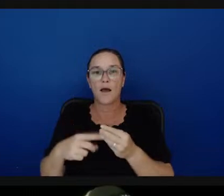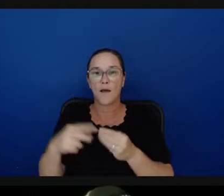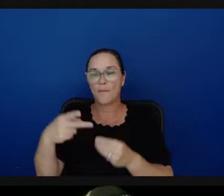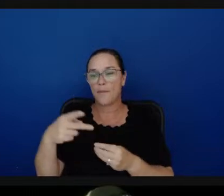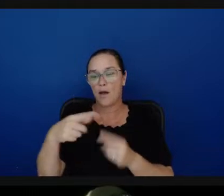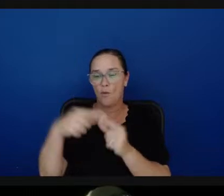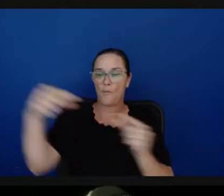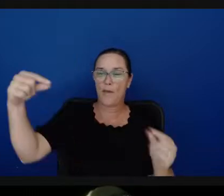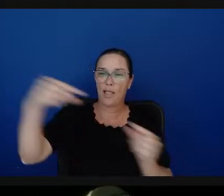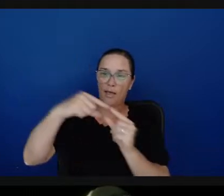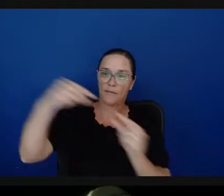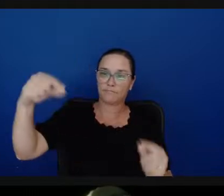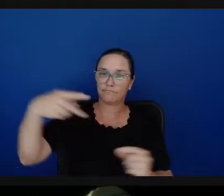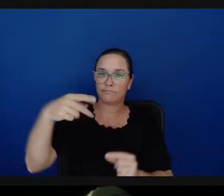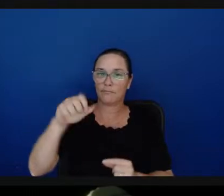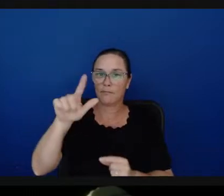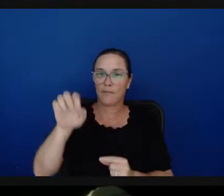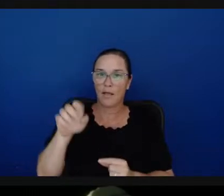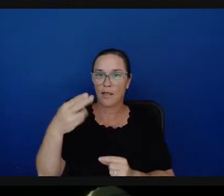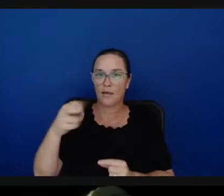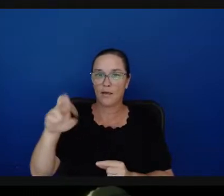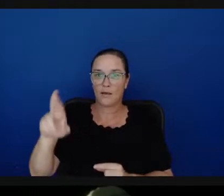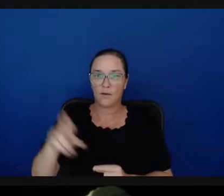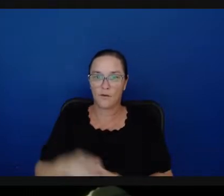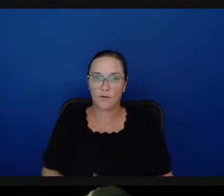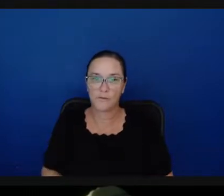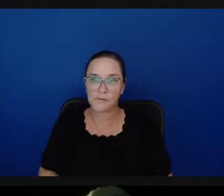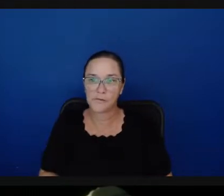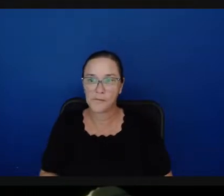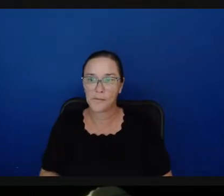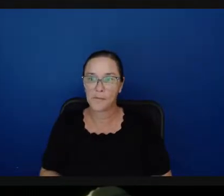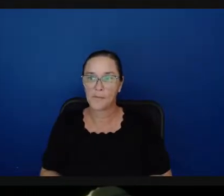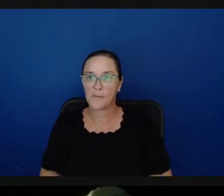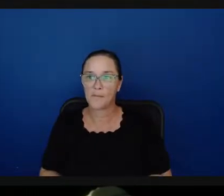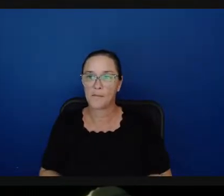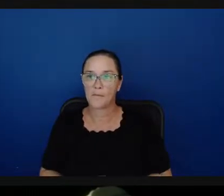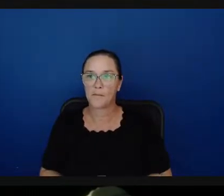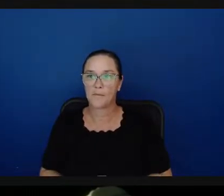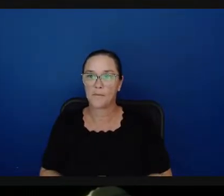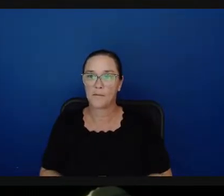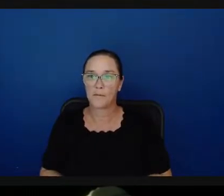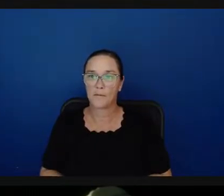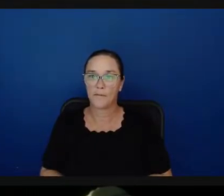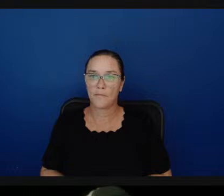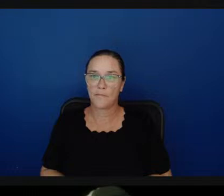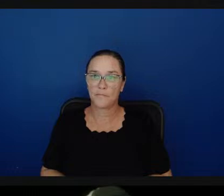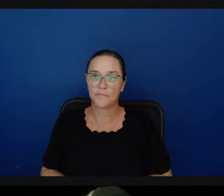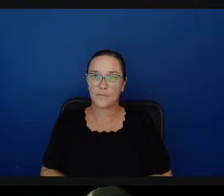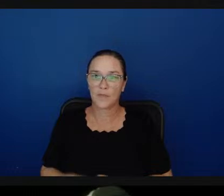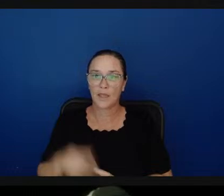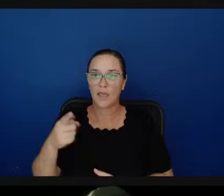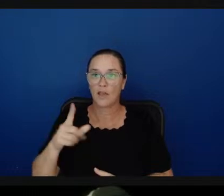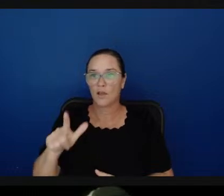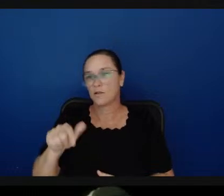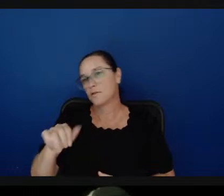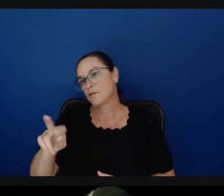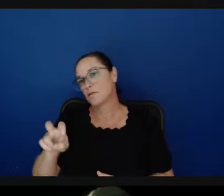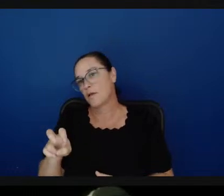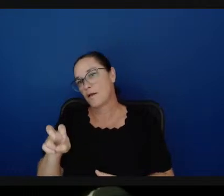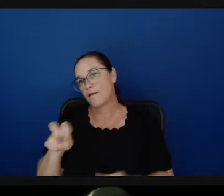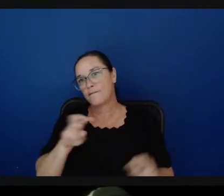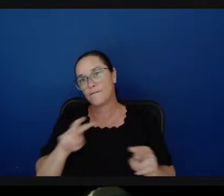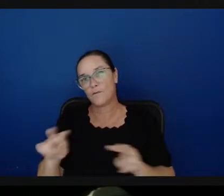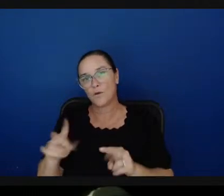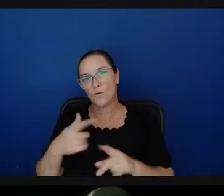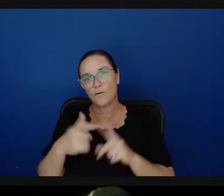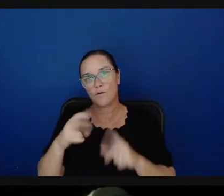said, let's check in with what's happening at the summit. Here is a live view from the USGS